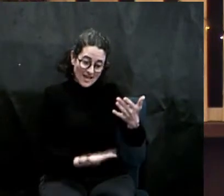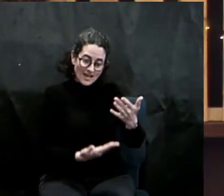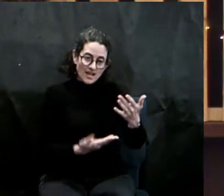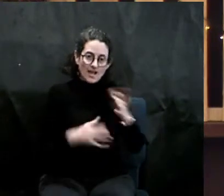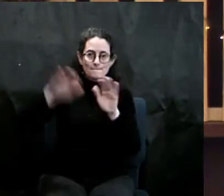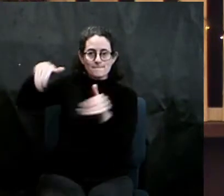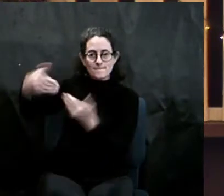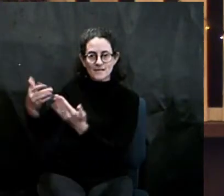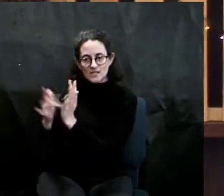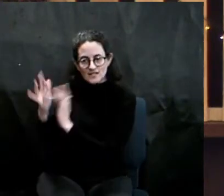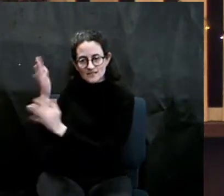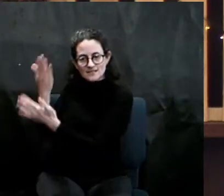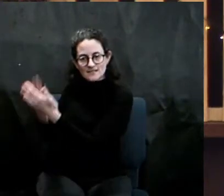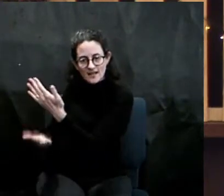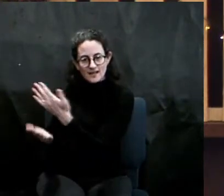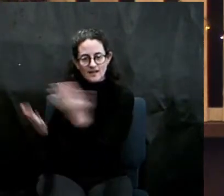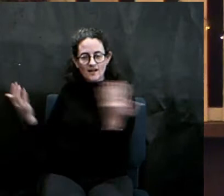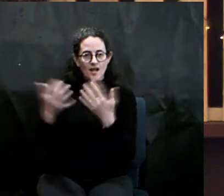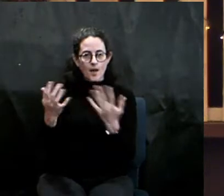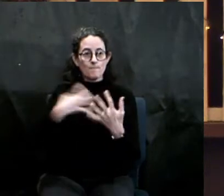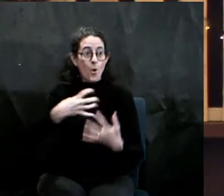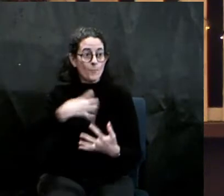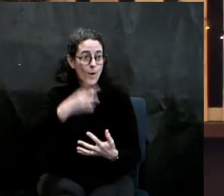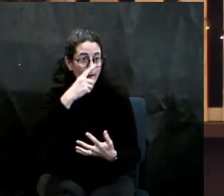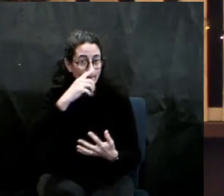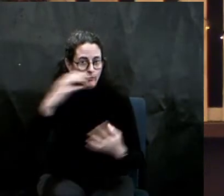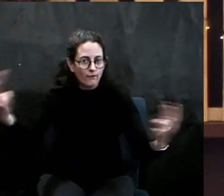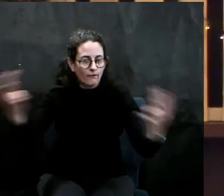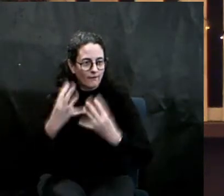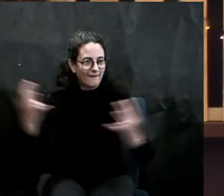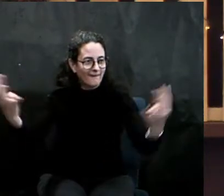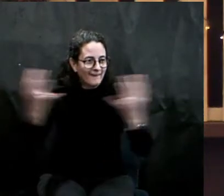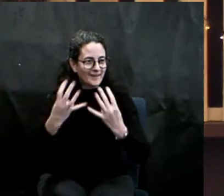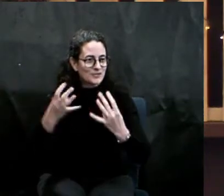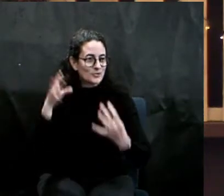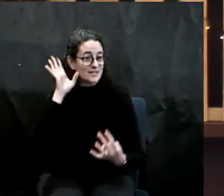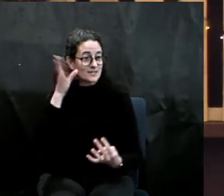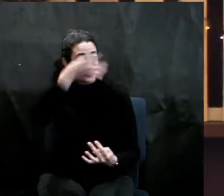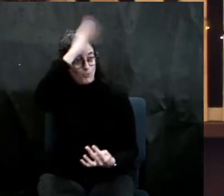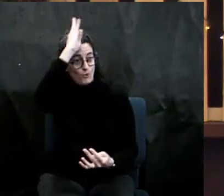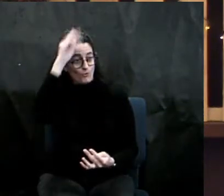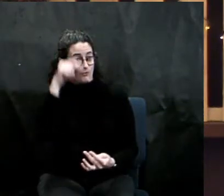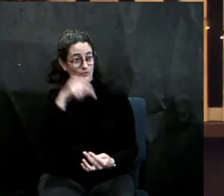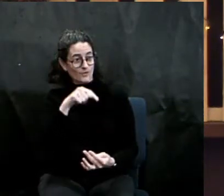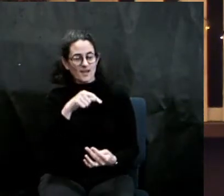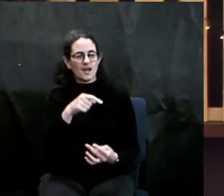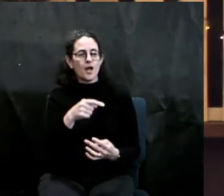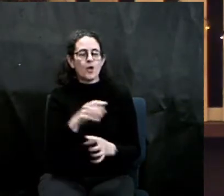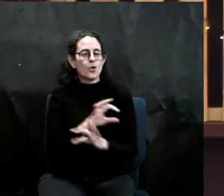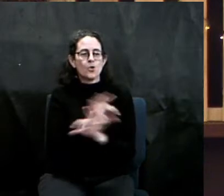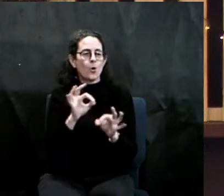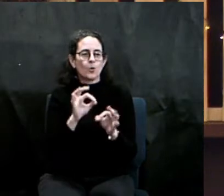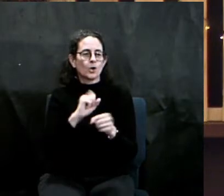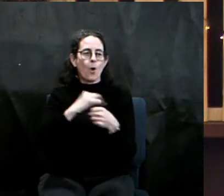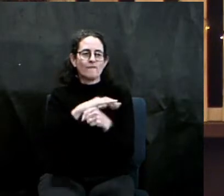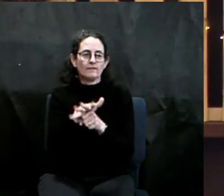even more people come to hear Paul. This was in the days pre-COVID. And so you can